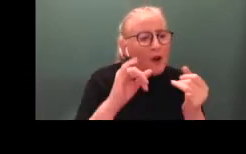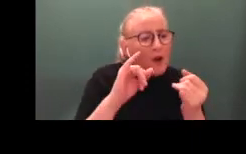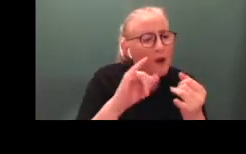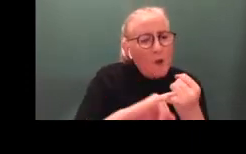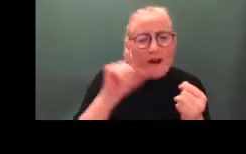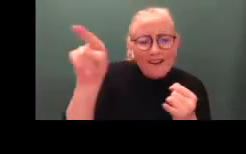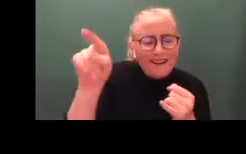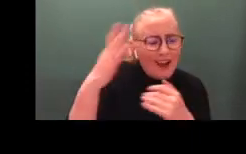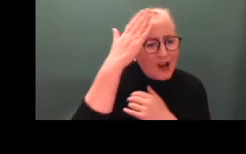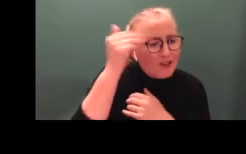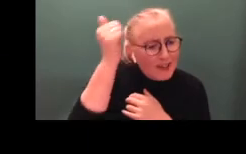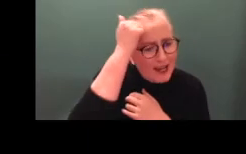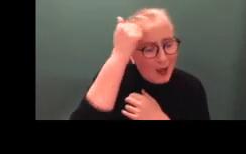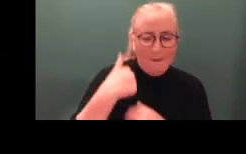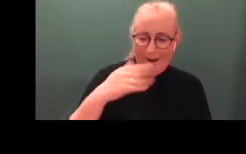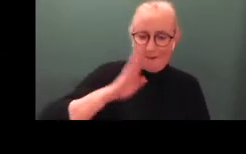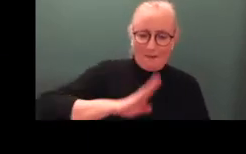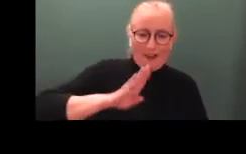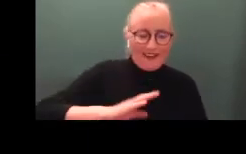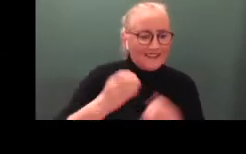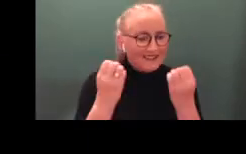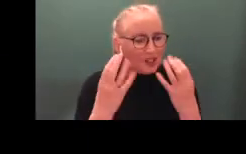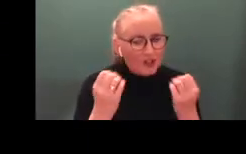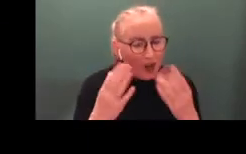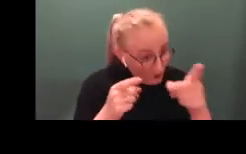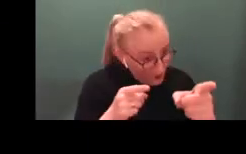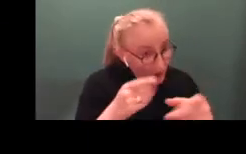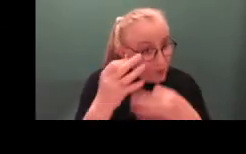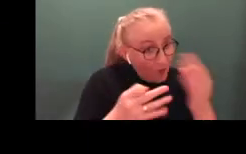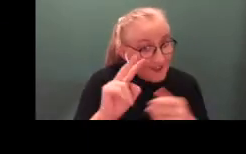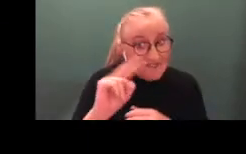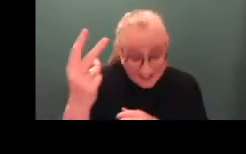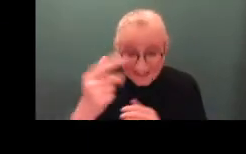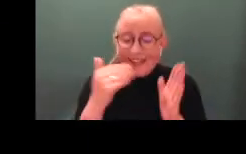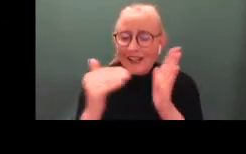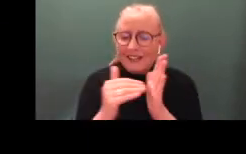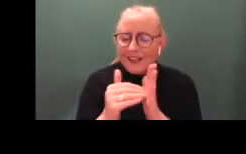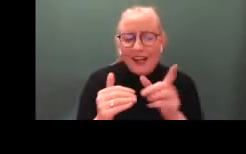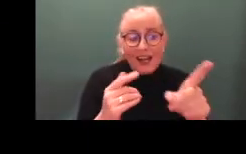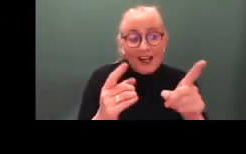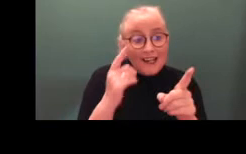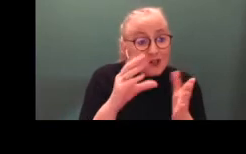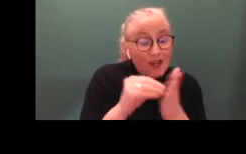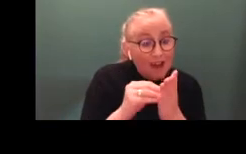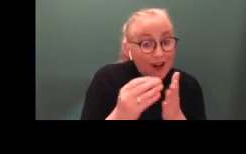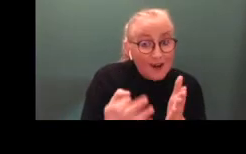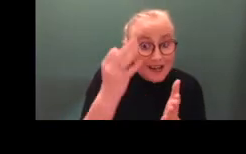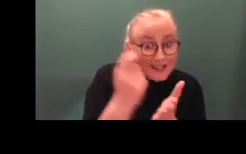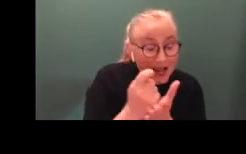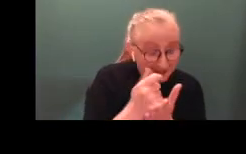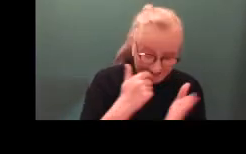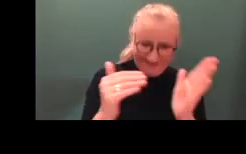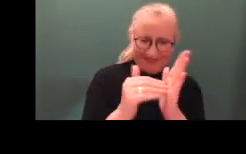Australia? My brother and sister. And you went to visit them? Yeah. And did you have a nice time? I had a great time, yes.